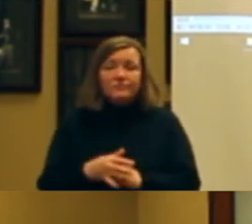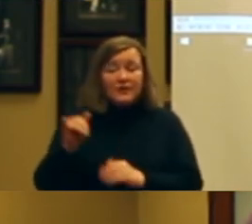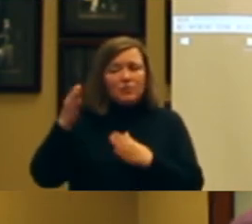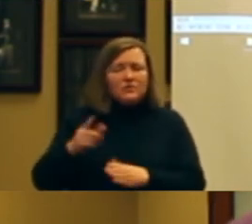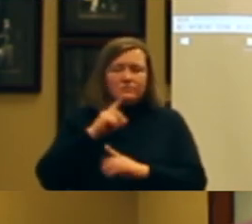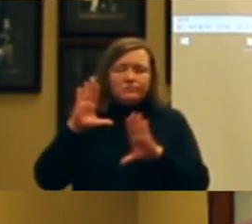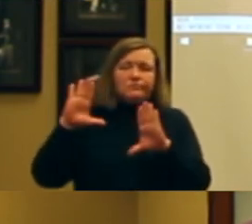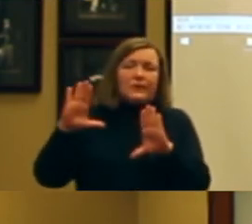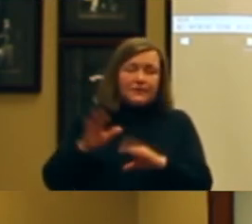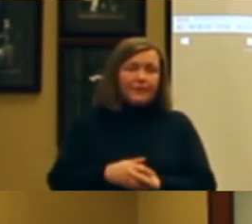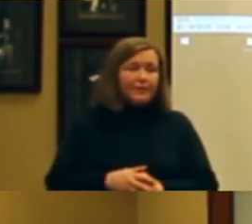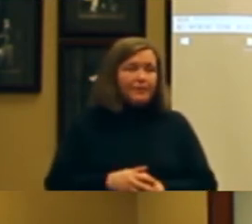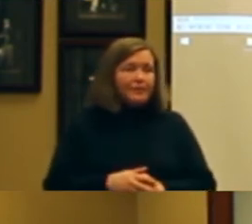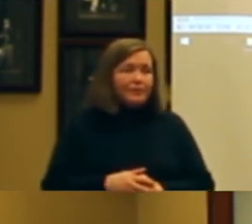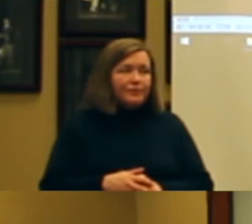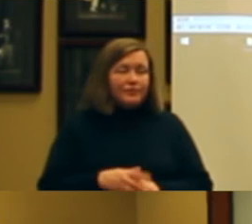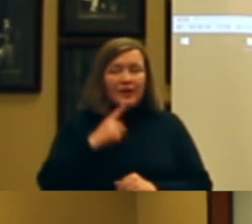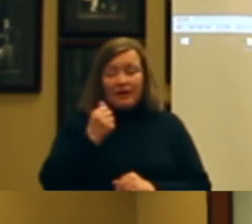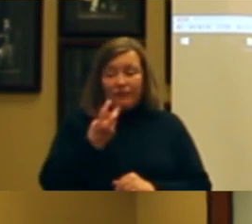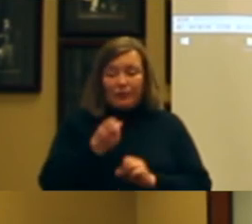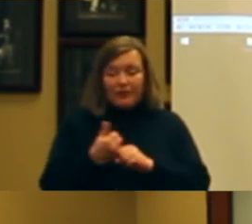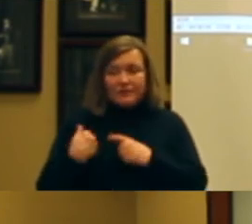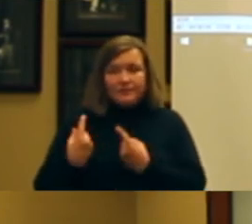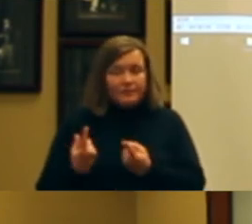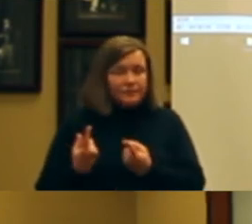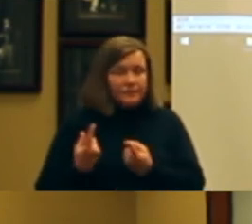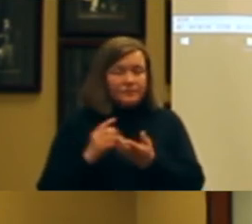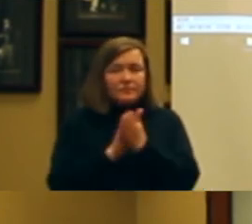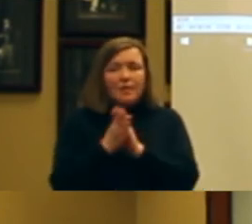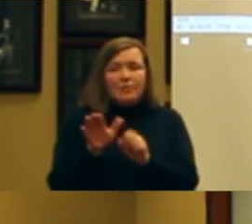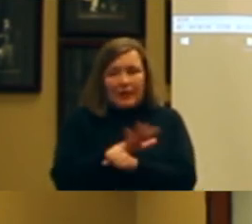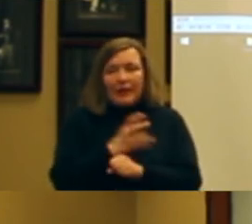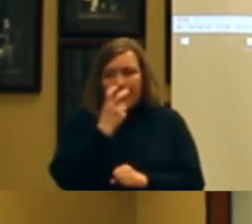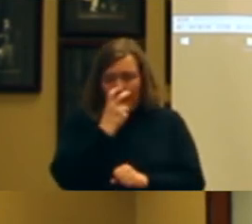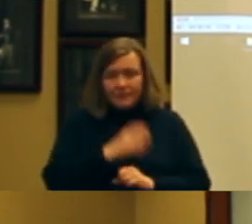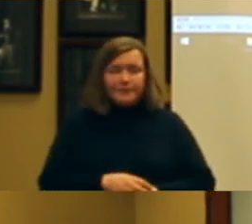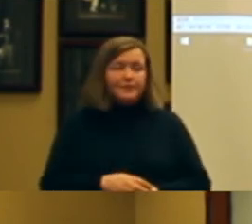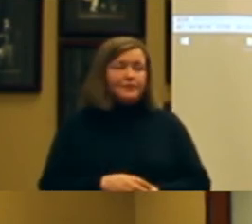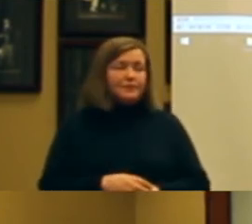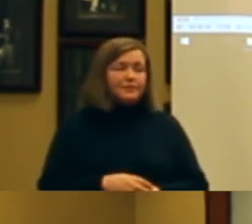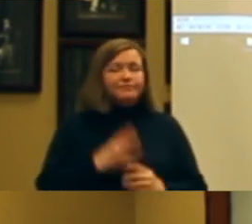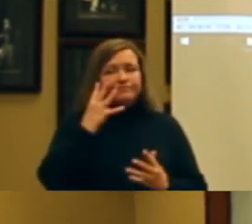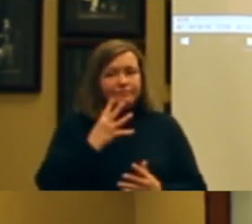amazing person who, unfortunately, in the last year, he has become completely blind.